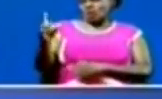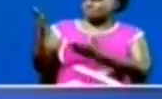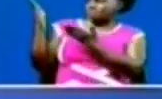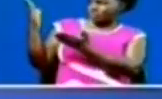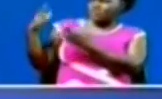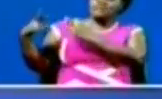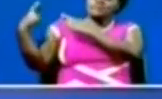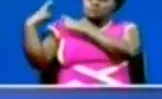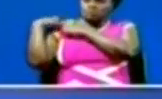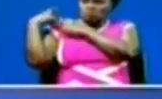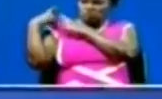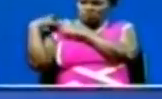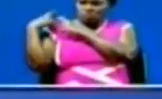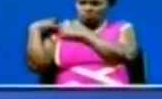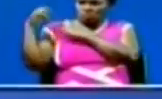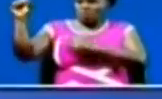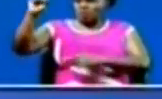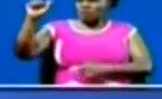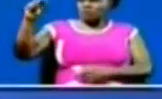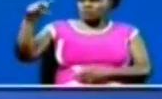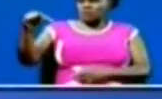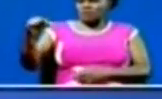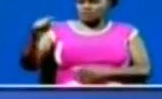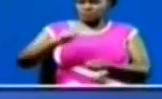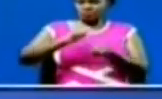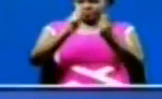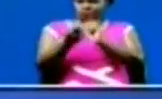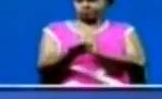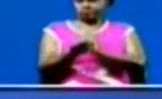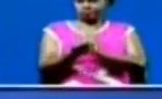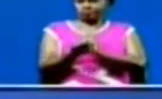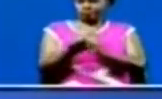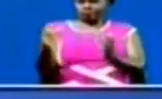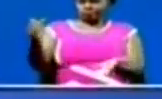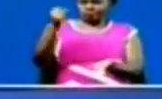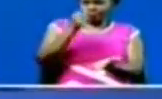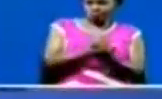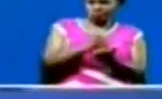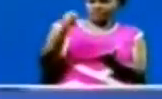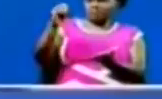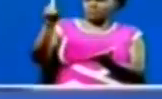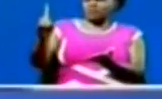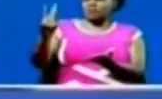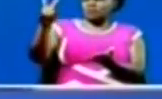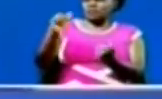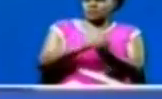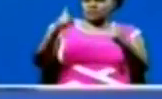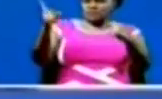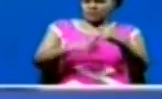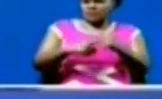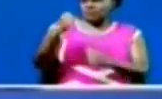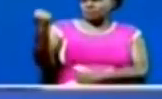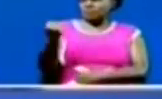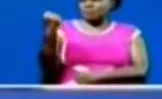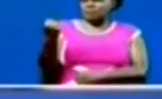Managing Director Jo Sang. And in a dramatic twist, Sang, who was appointed MD in April 2016, has